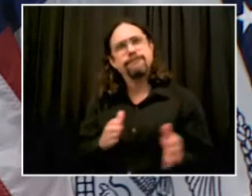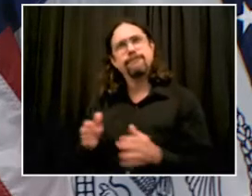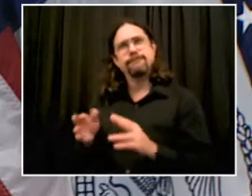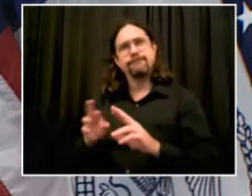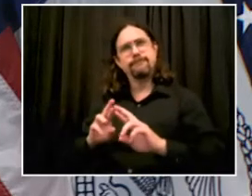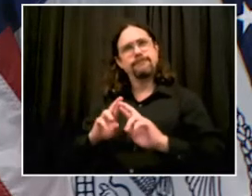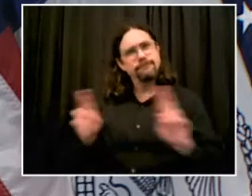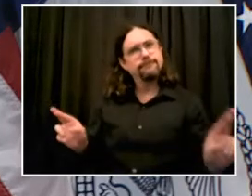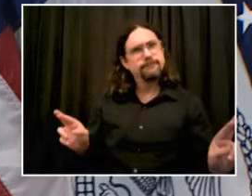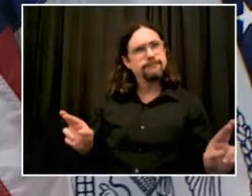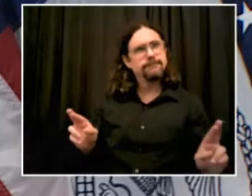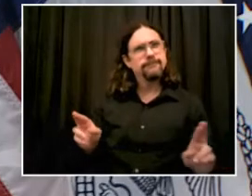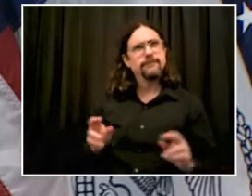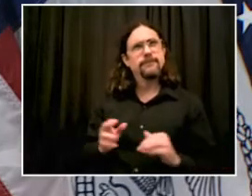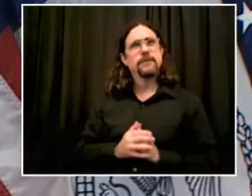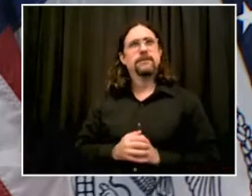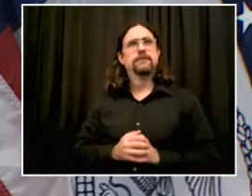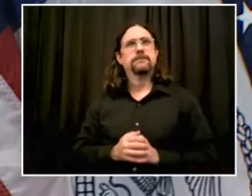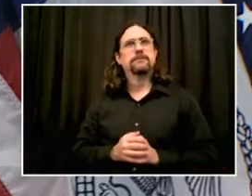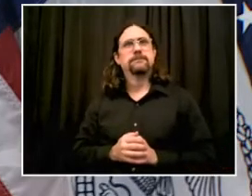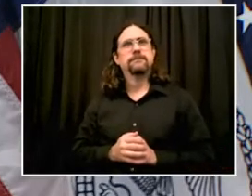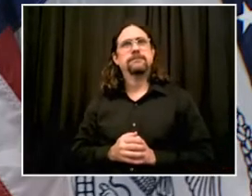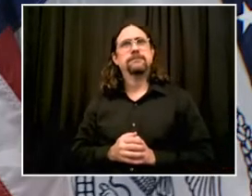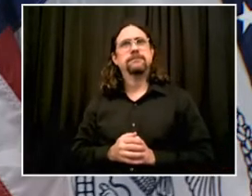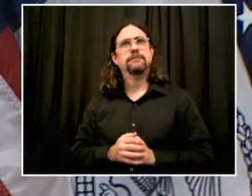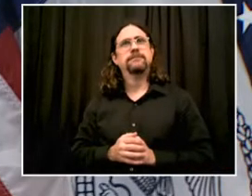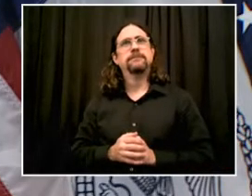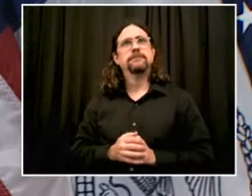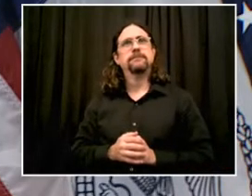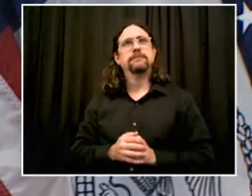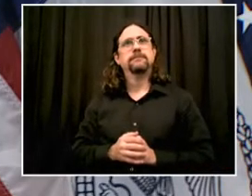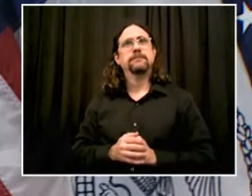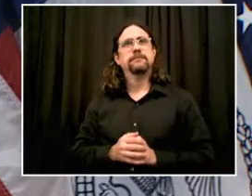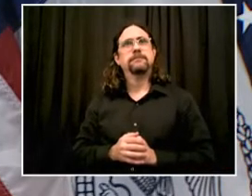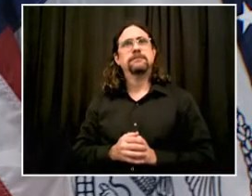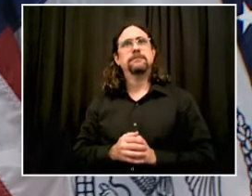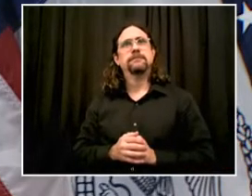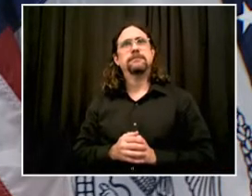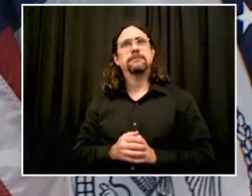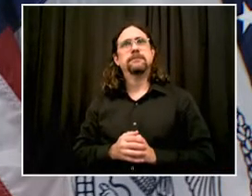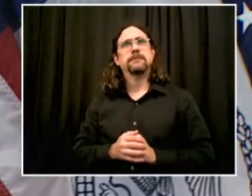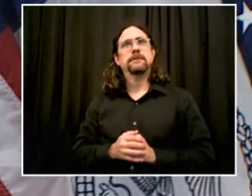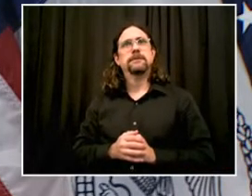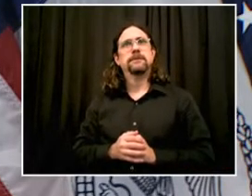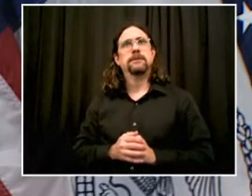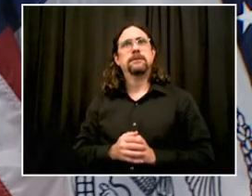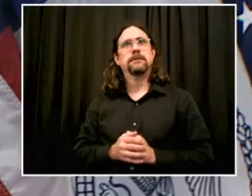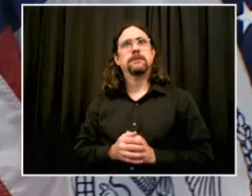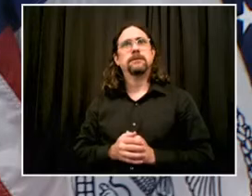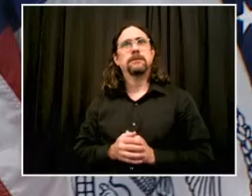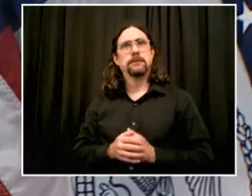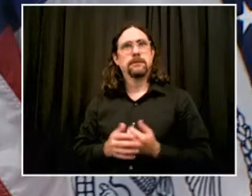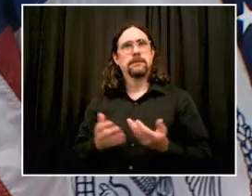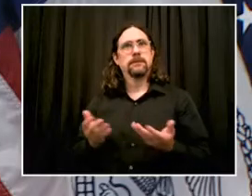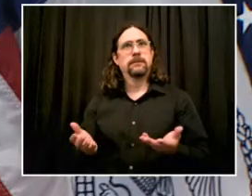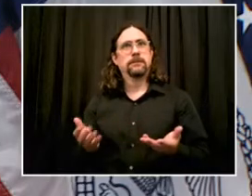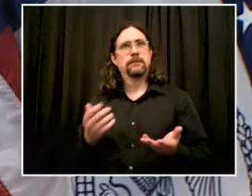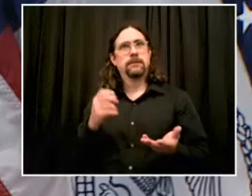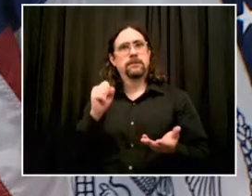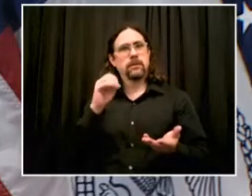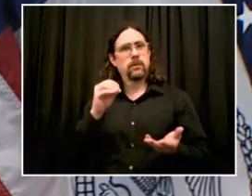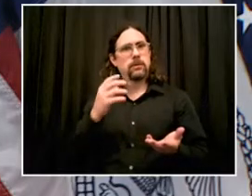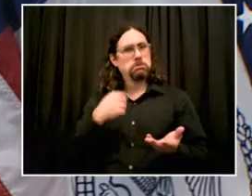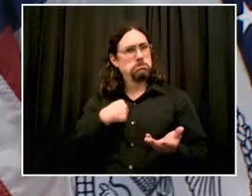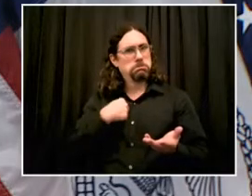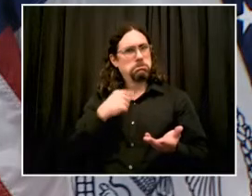do something in terms of a resignation. So I believe in that. The important point here was I knew